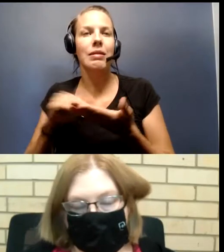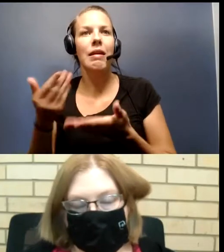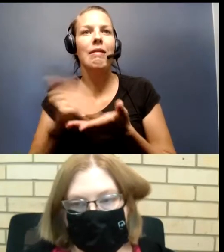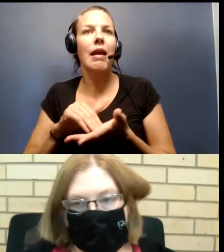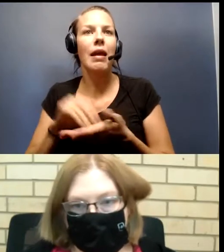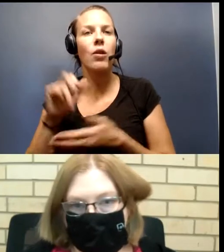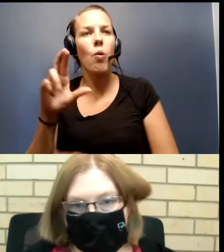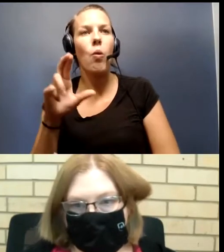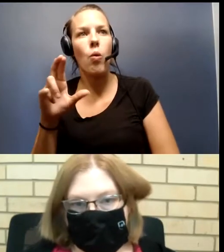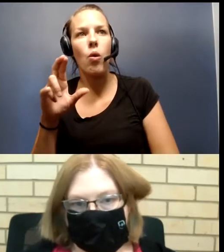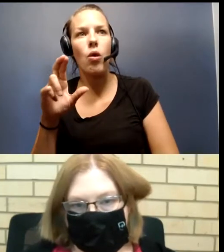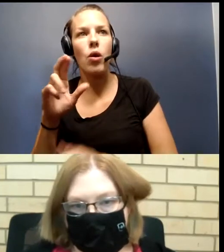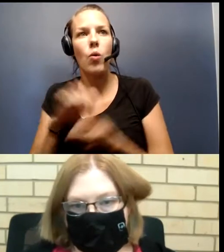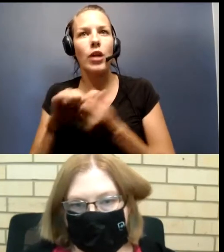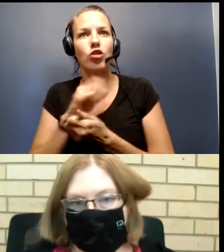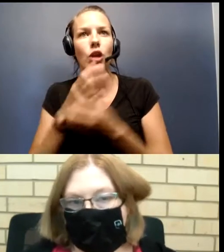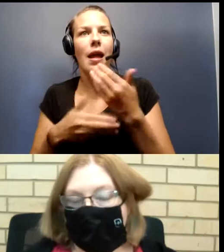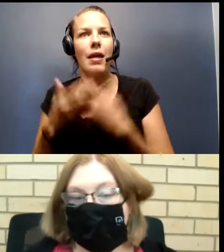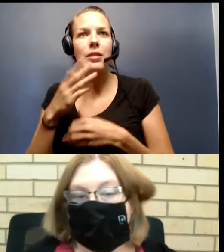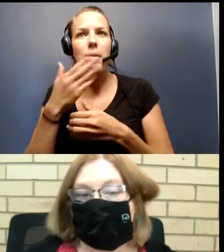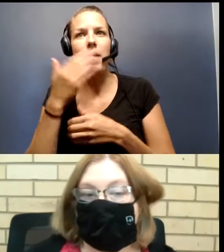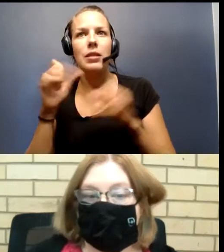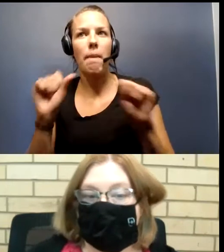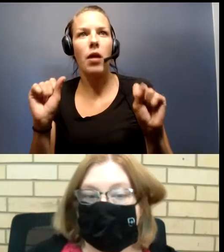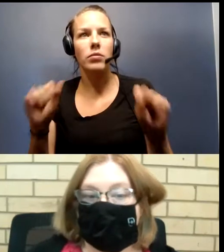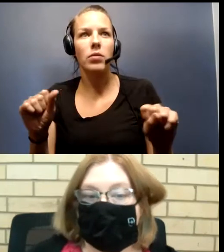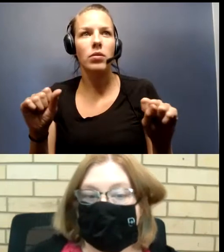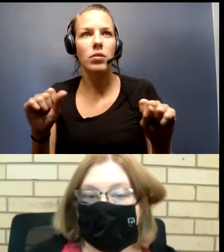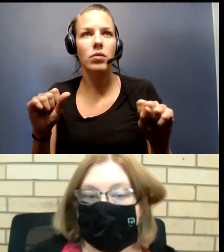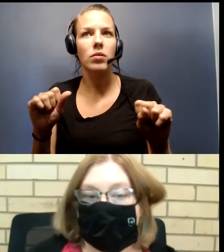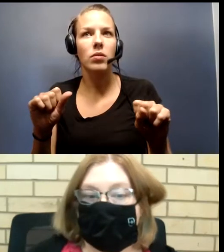to wash your hands if that's possible. When it's time to